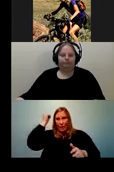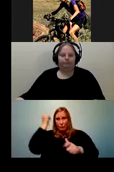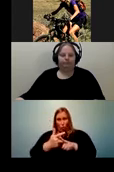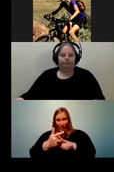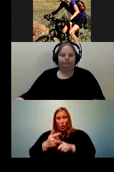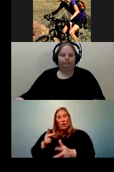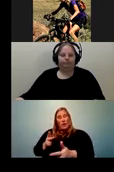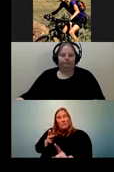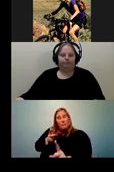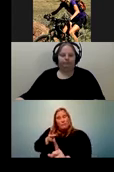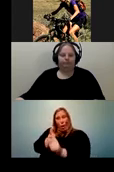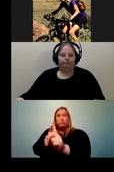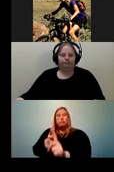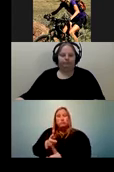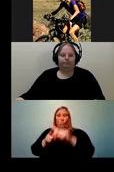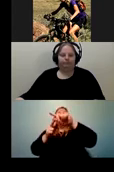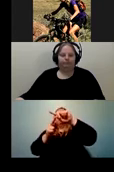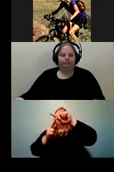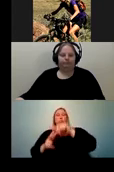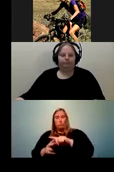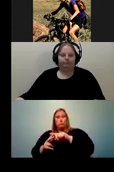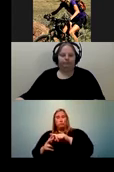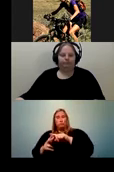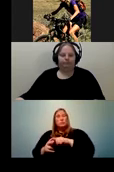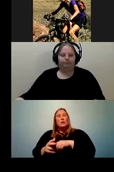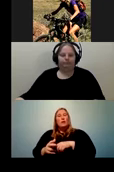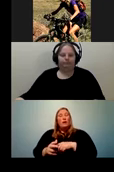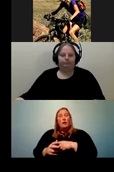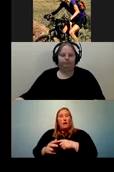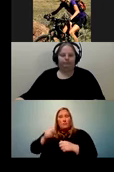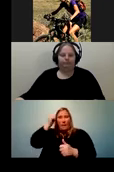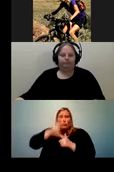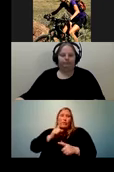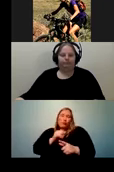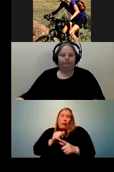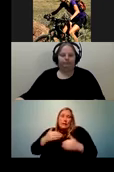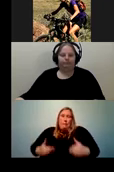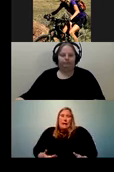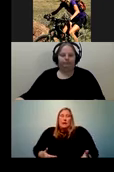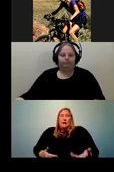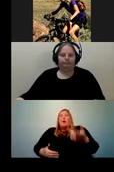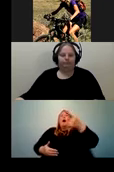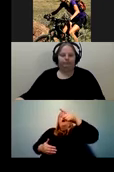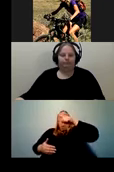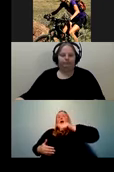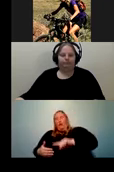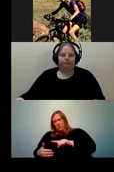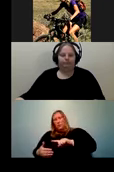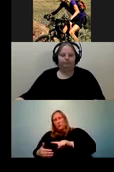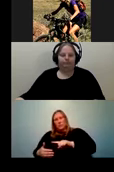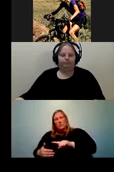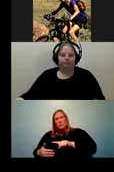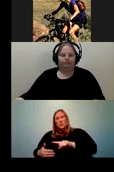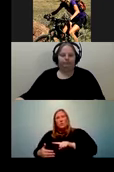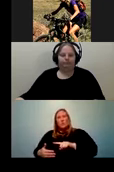his shoes were in front of the car when they found him, and he was in the back of the car. He was hit pretty hard, and he had a decent